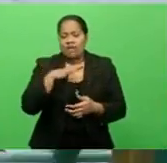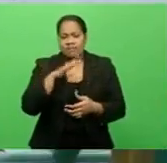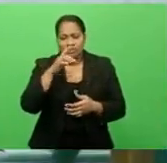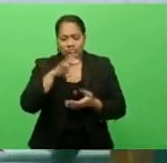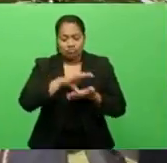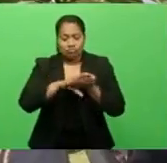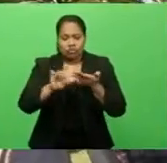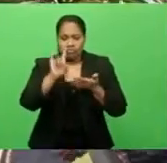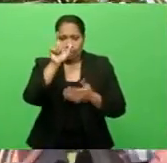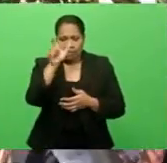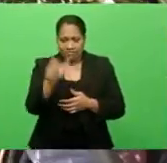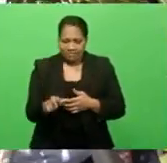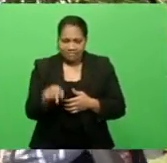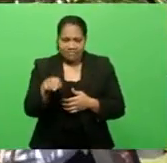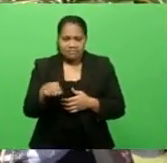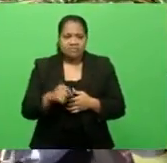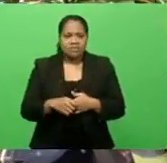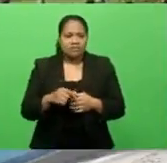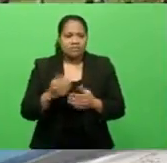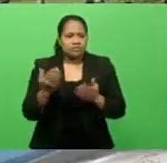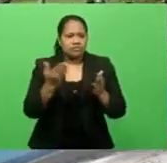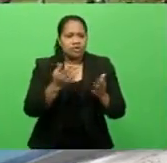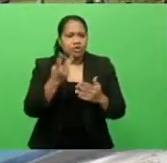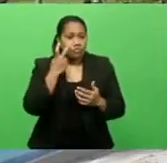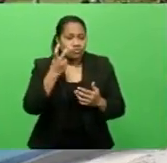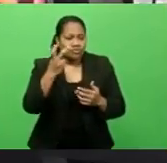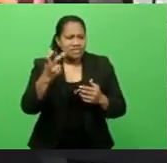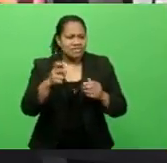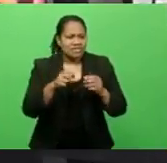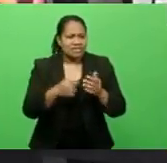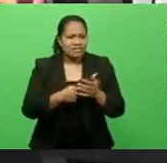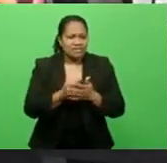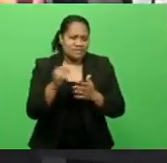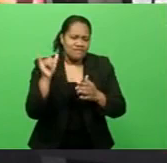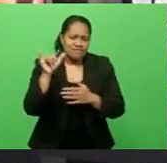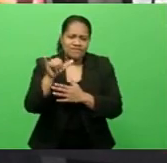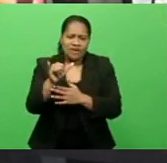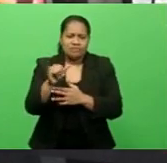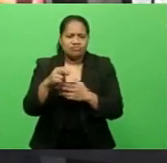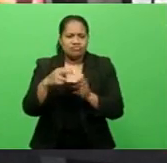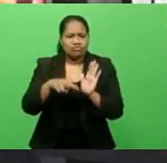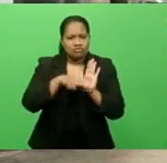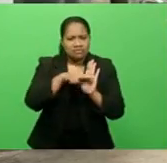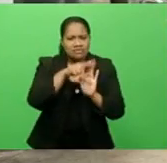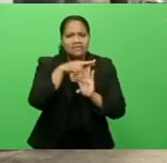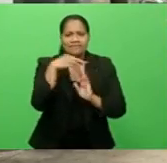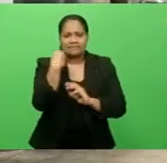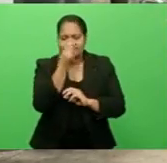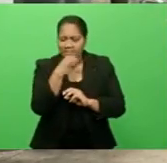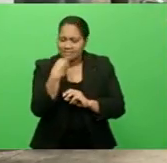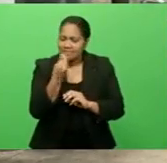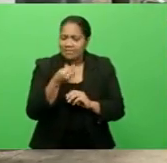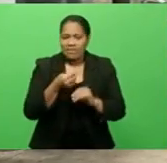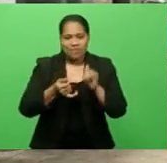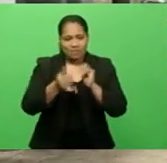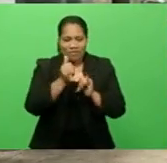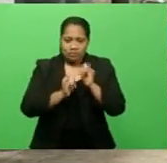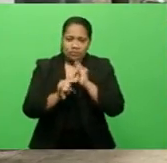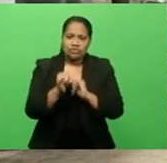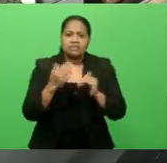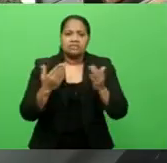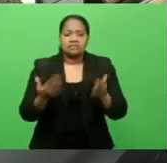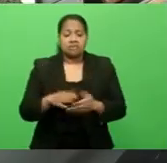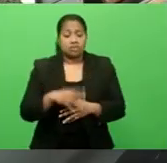go towards tourism packages, including flights, hotels and meals and beverages. Economy Minister Ayaside Kayum says